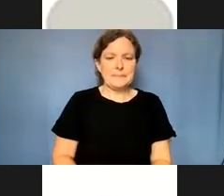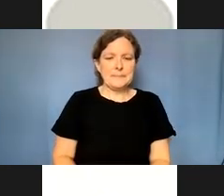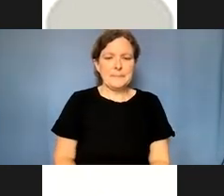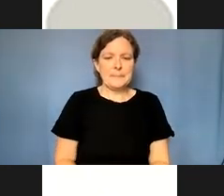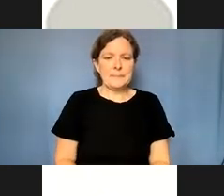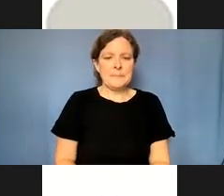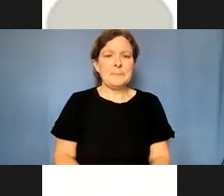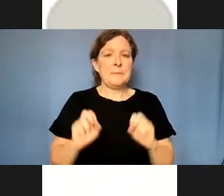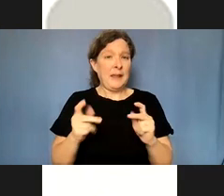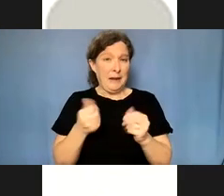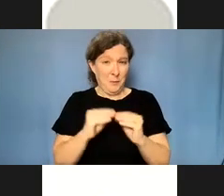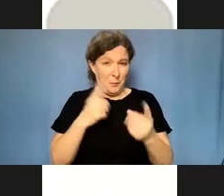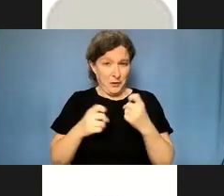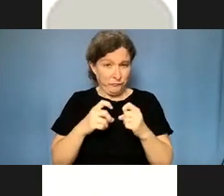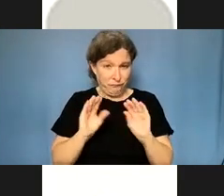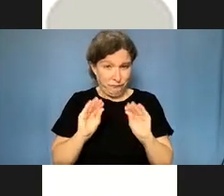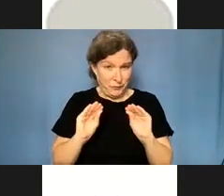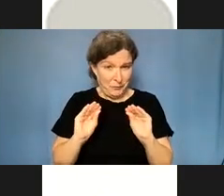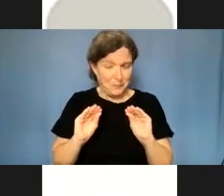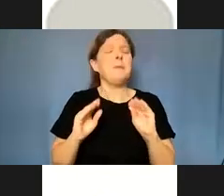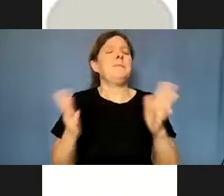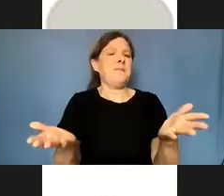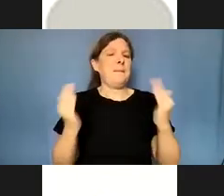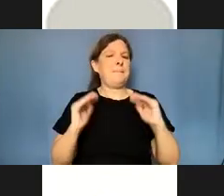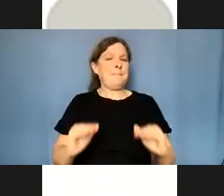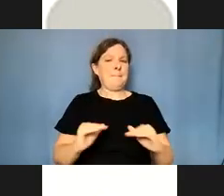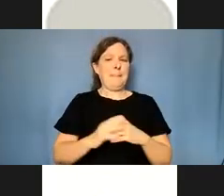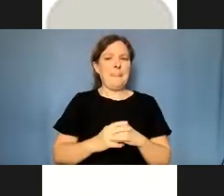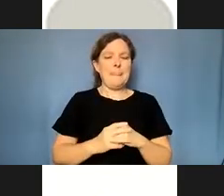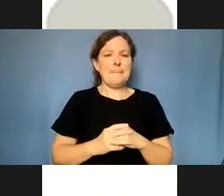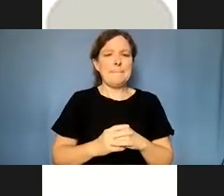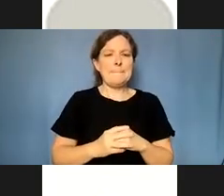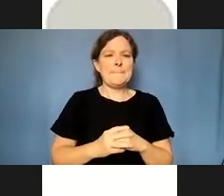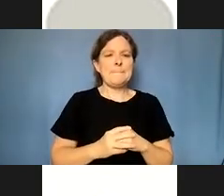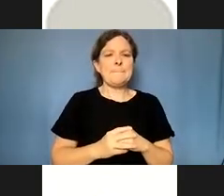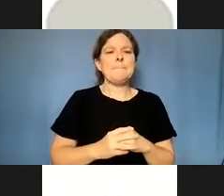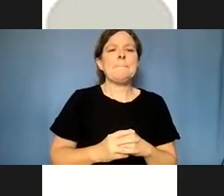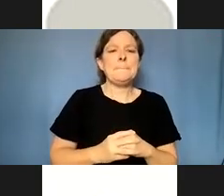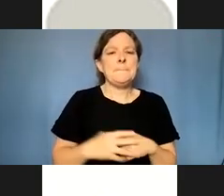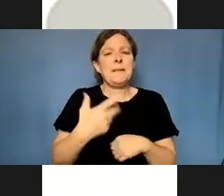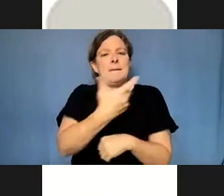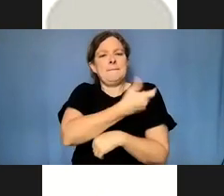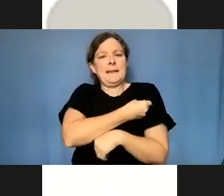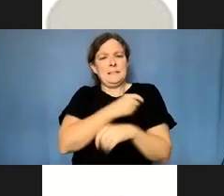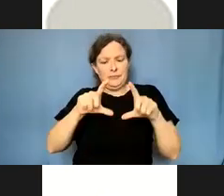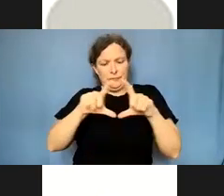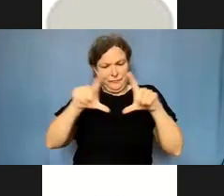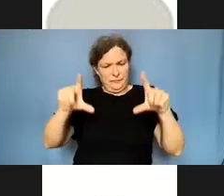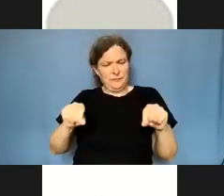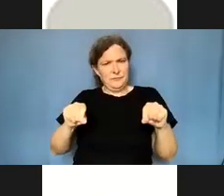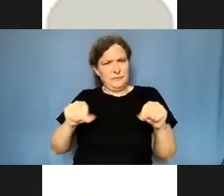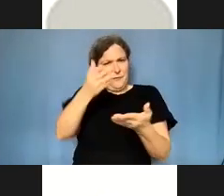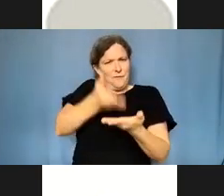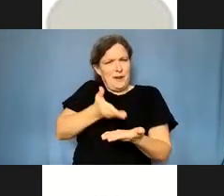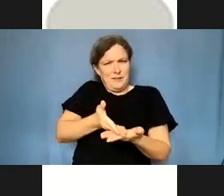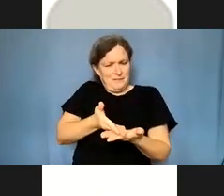Okay, move on. So moving on to vaccination receipts and records, and what can I use as a vaccination